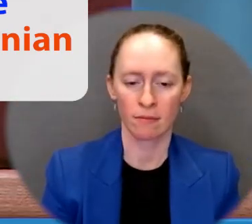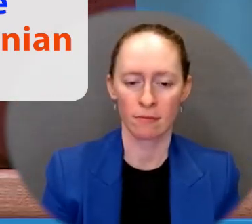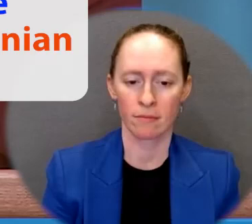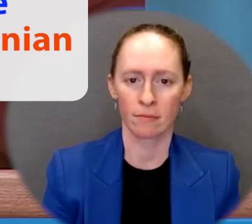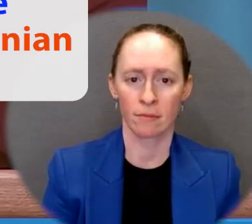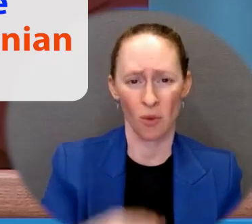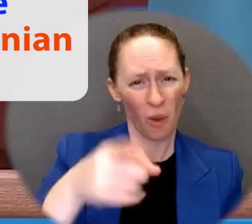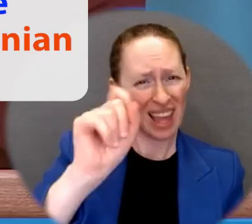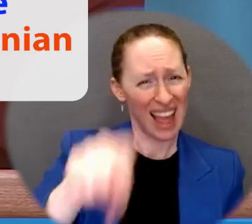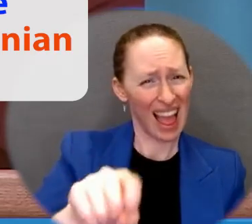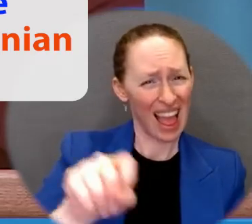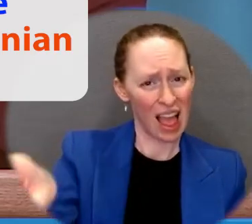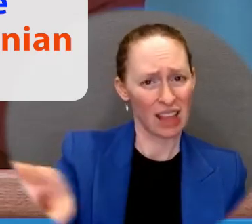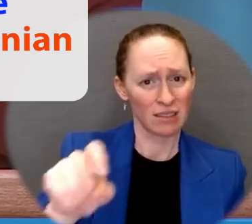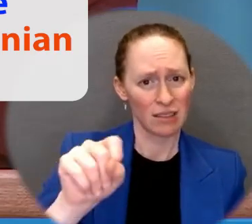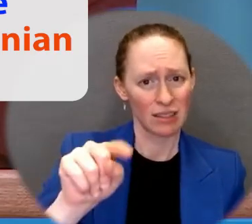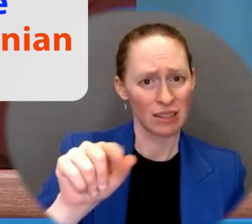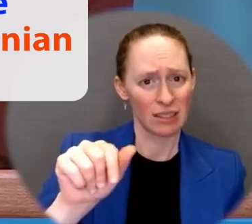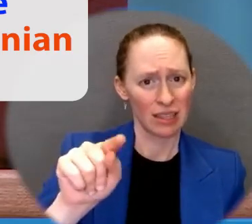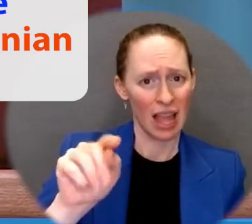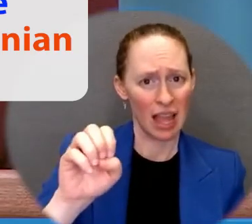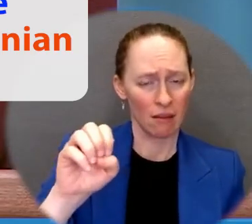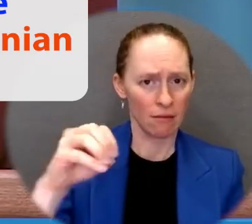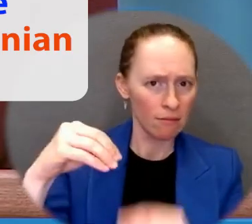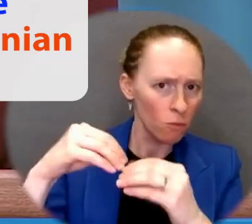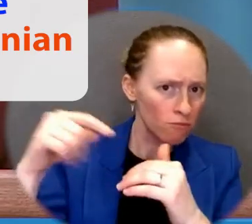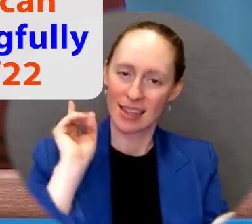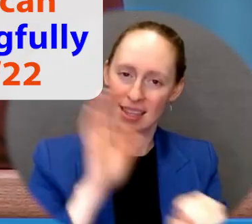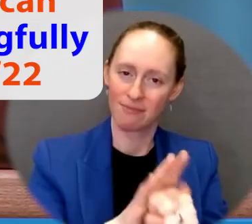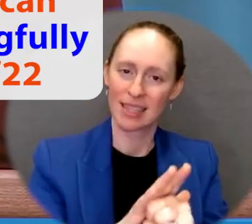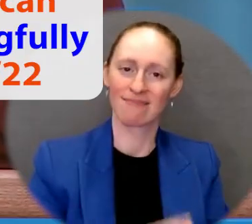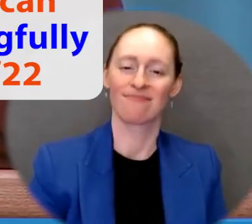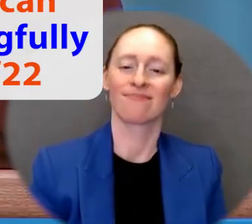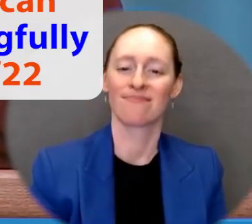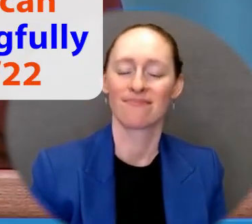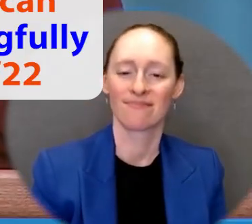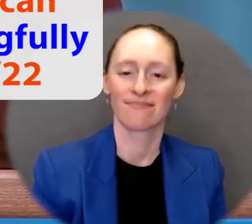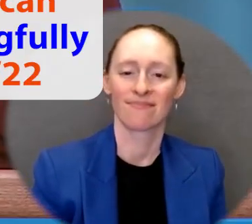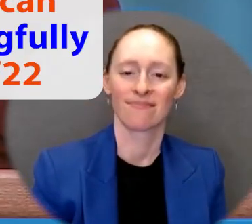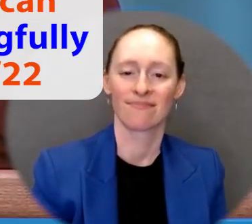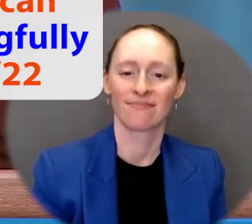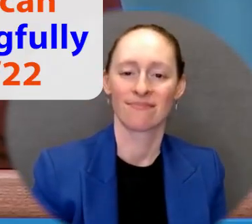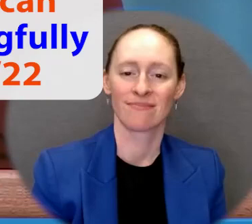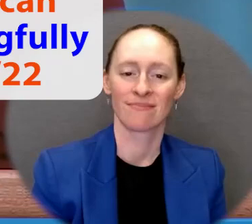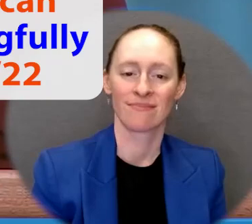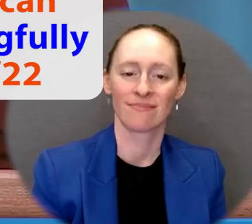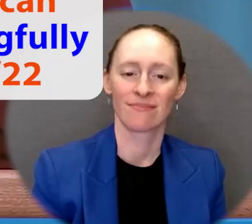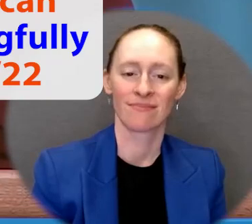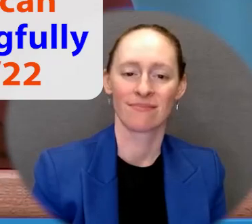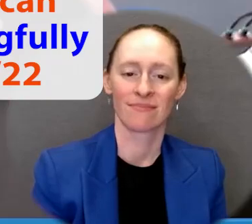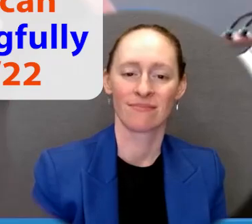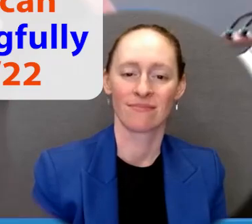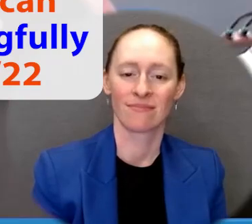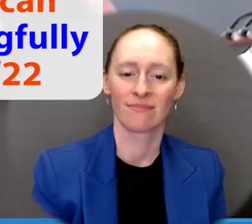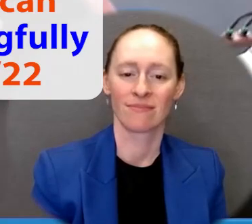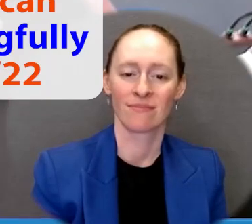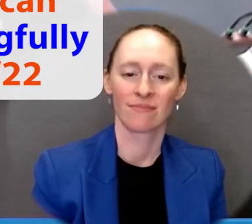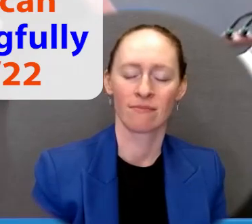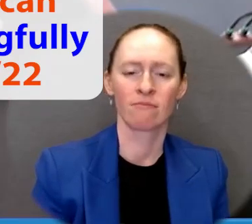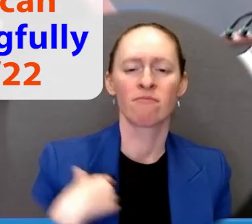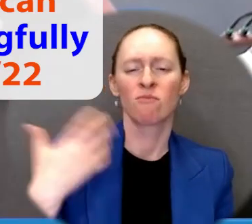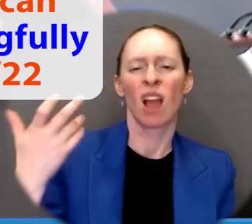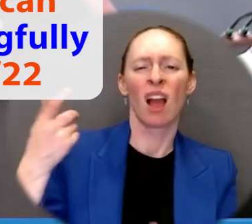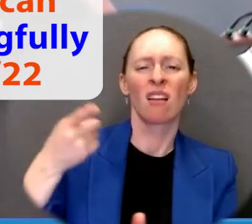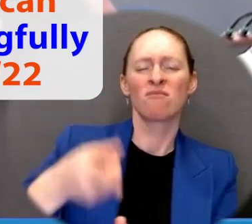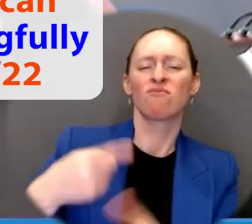to get an update on that particular situation. Back on Marc Fogel for a second. He's doing a 14-year